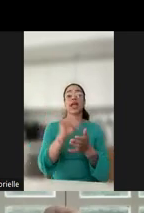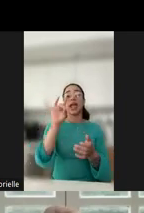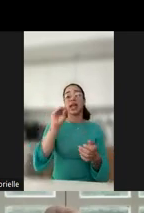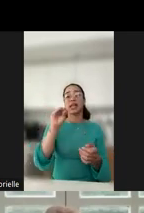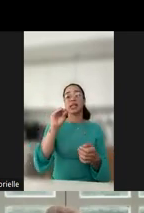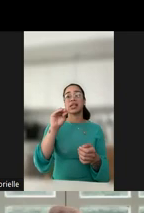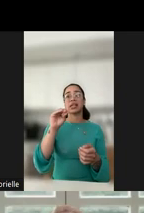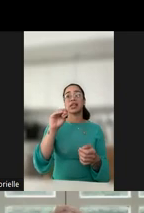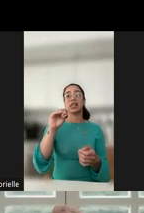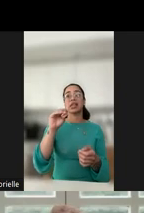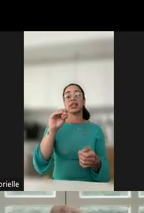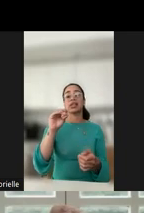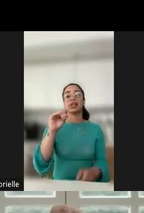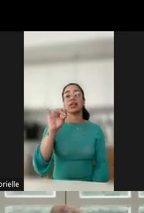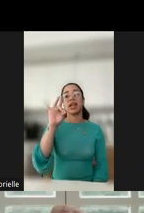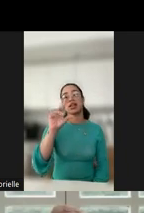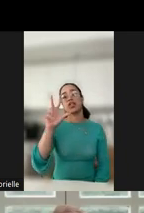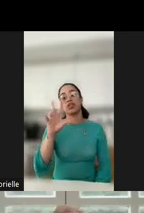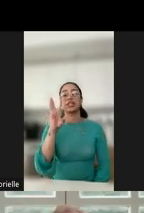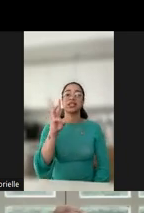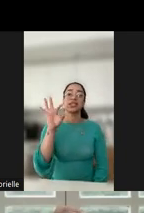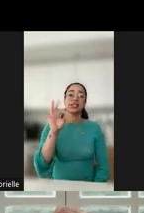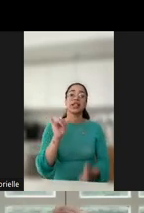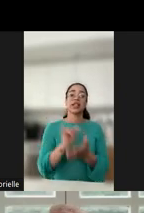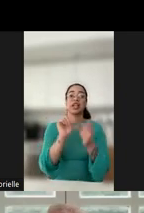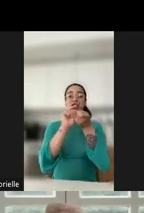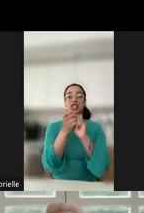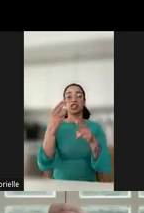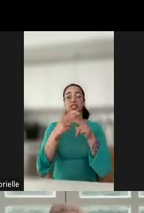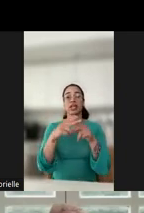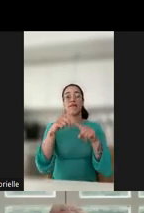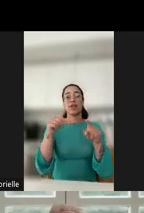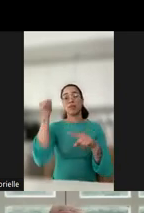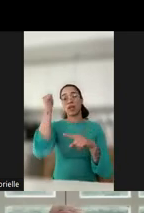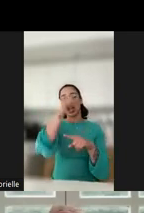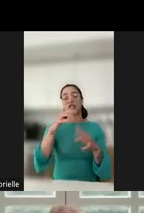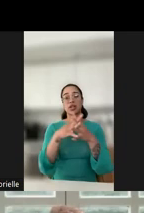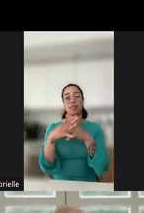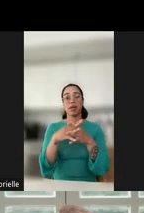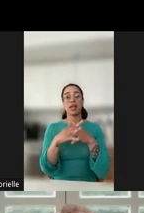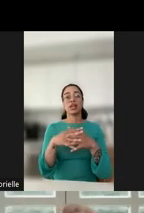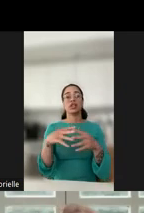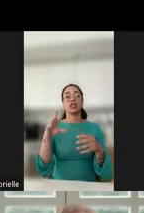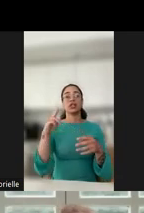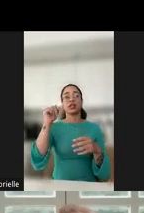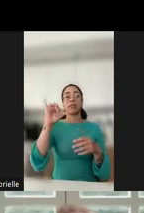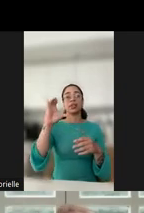8369 that changed the name from Asian Pacific American Heritage Month to AAPI Heritage